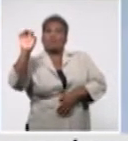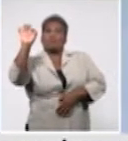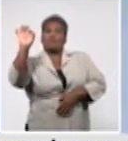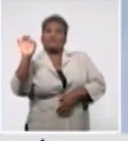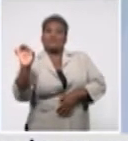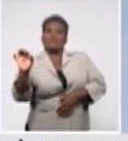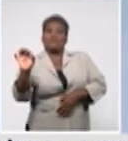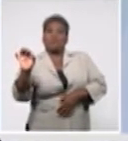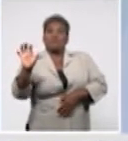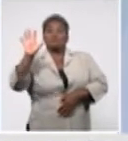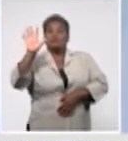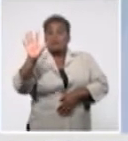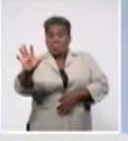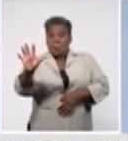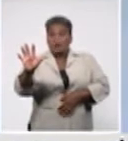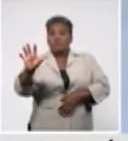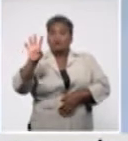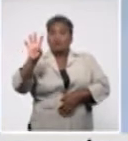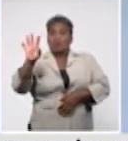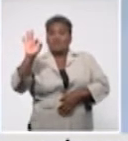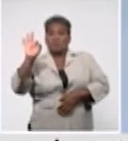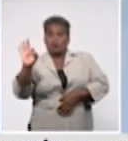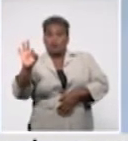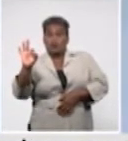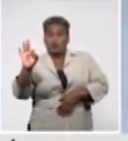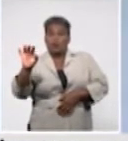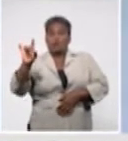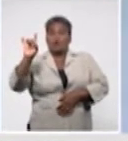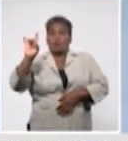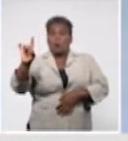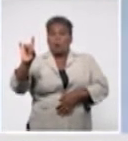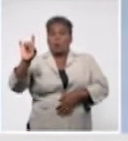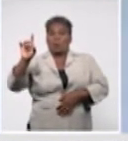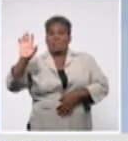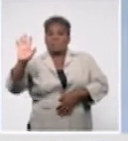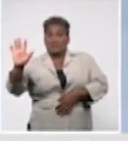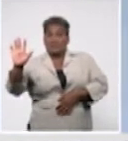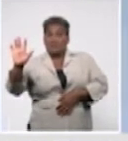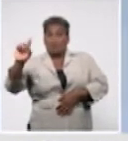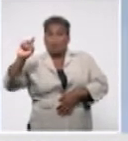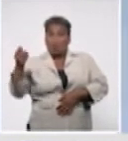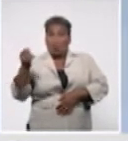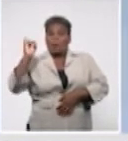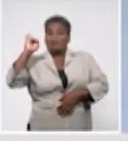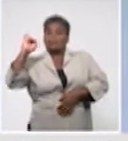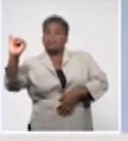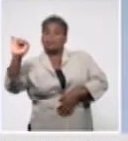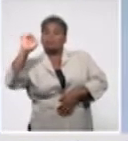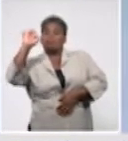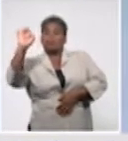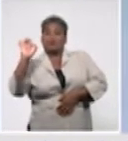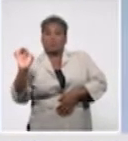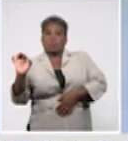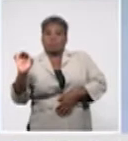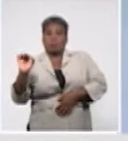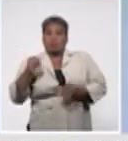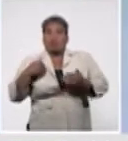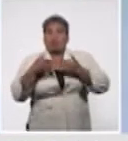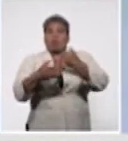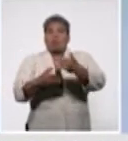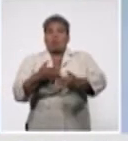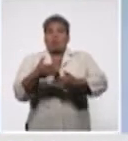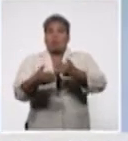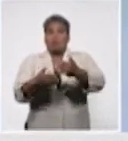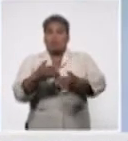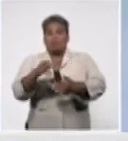573 are confirmed and hospitalized active cases, that is 14.1%, of which